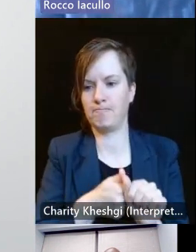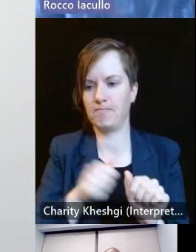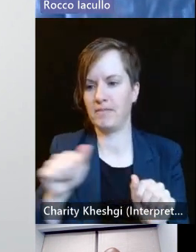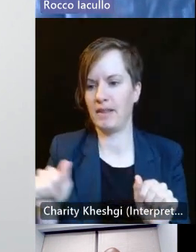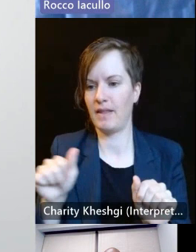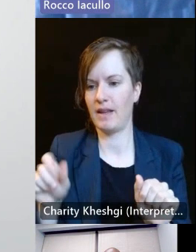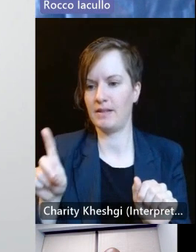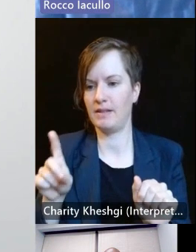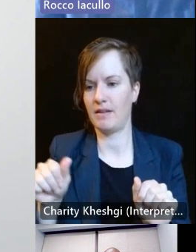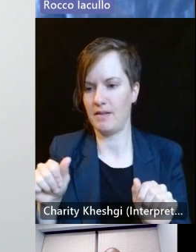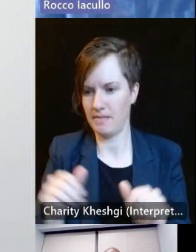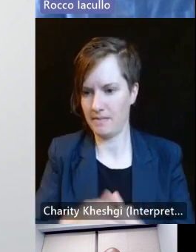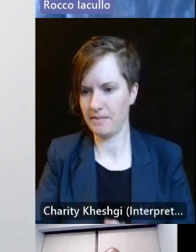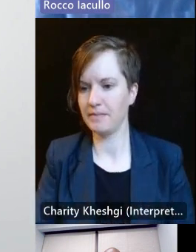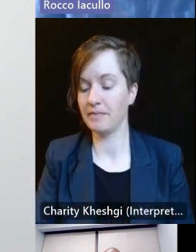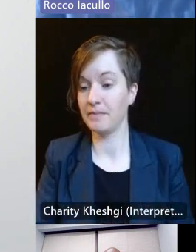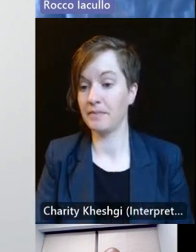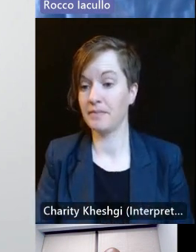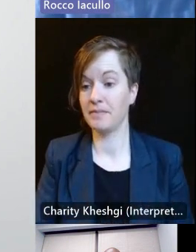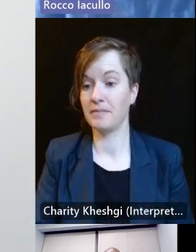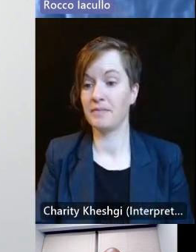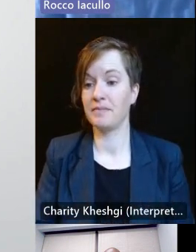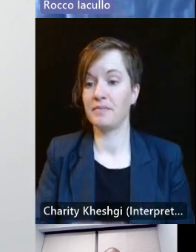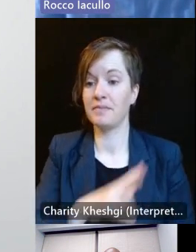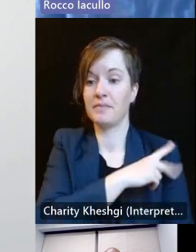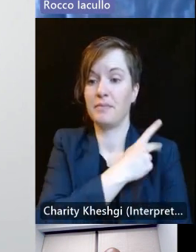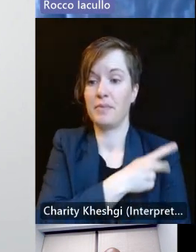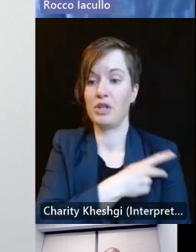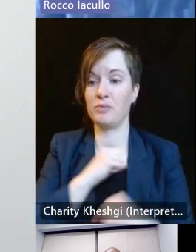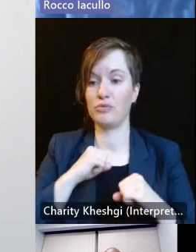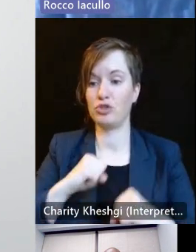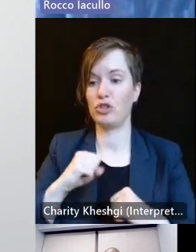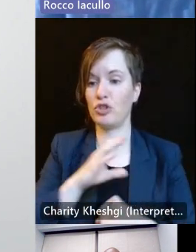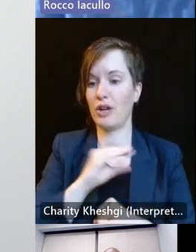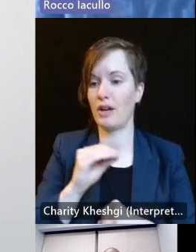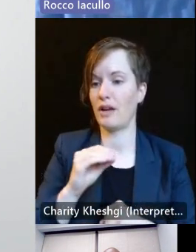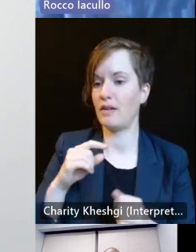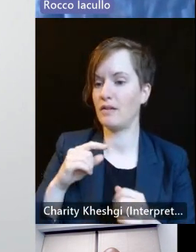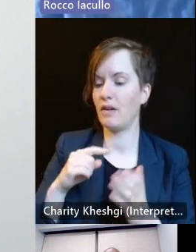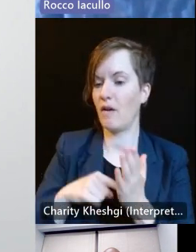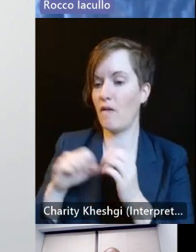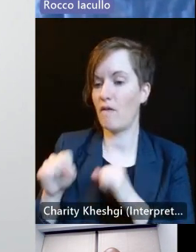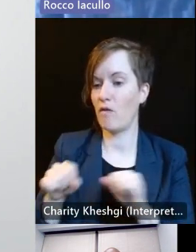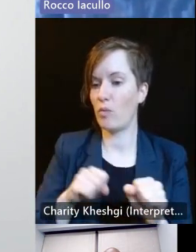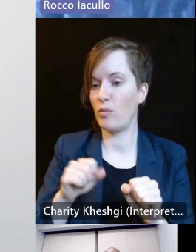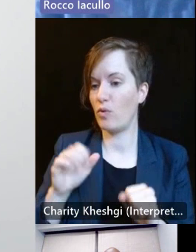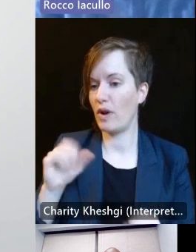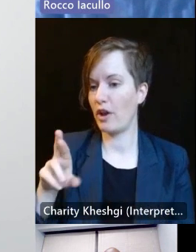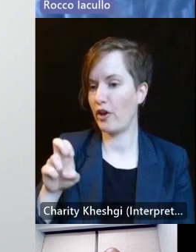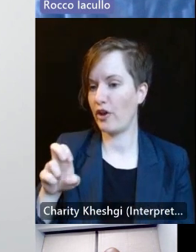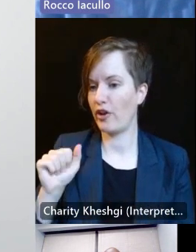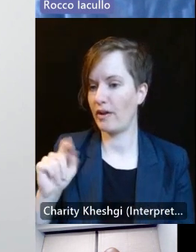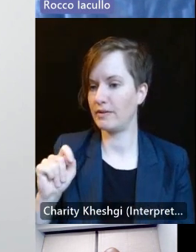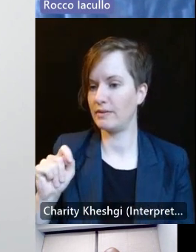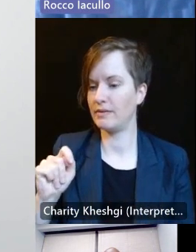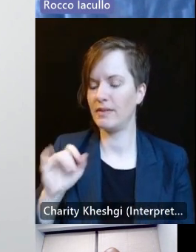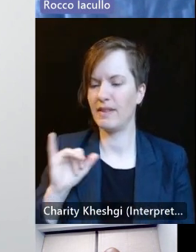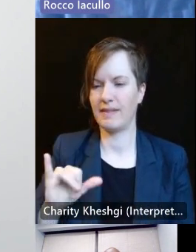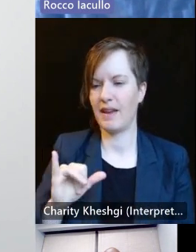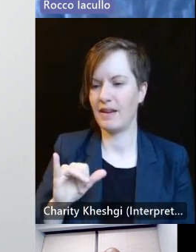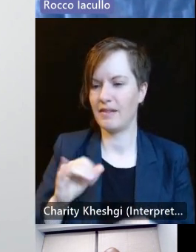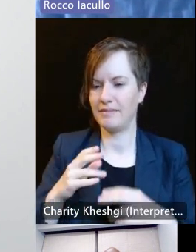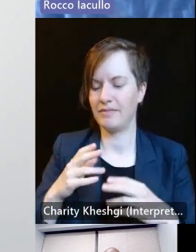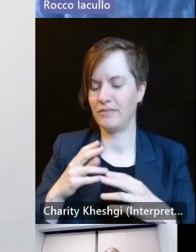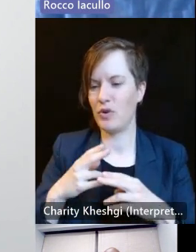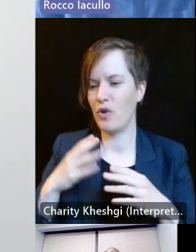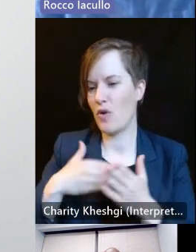So the Patient Protection and Affordable Care Act, also known as Obamacare to most of